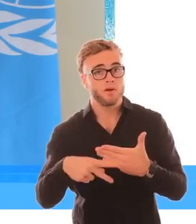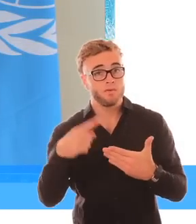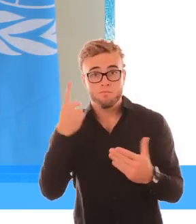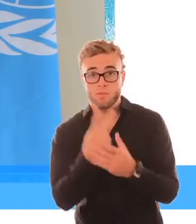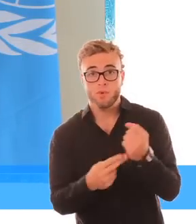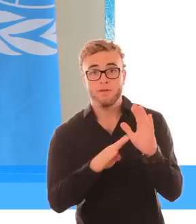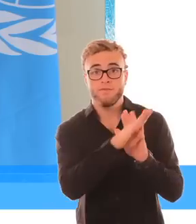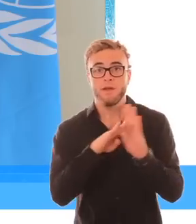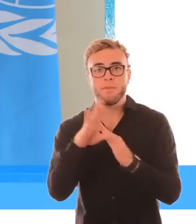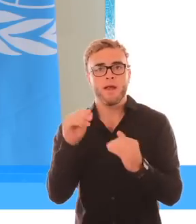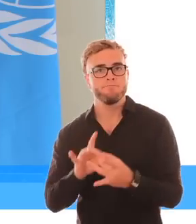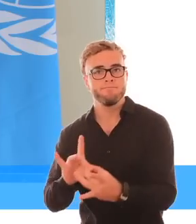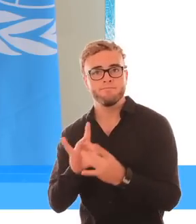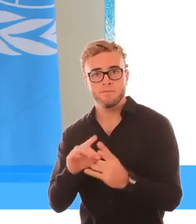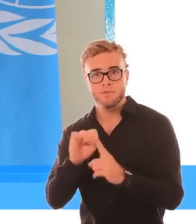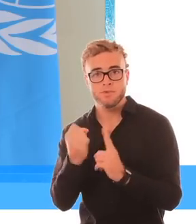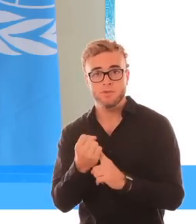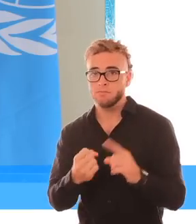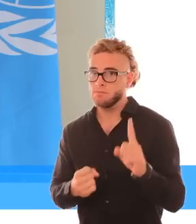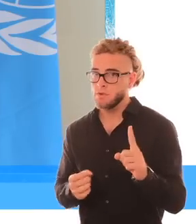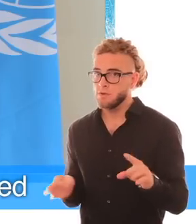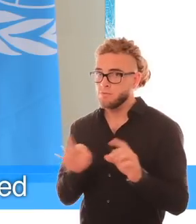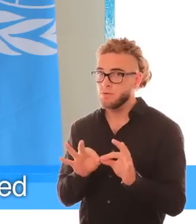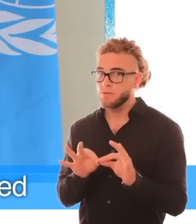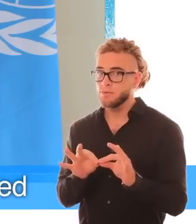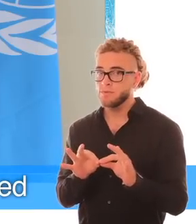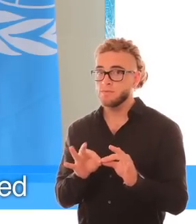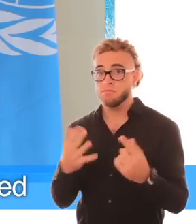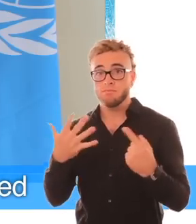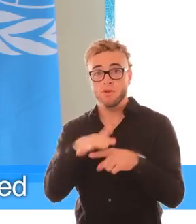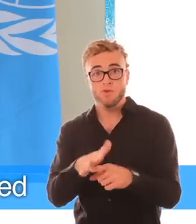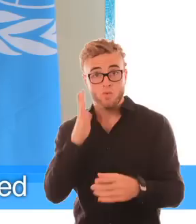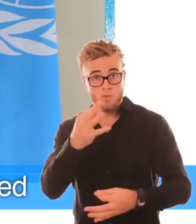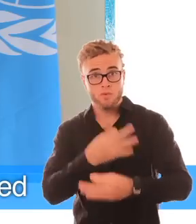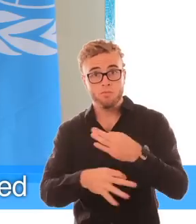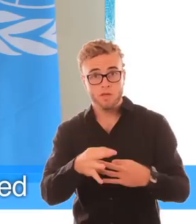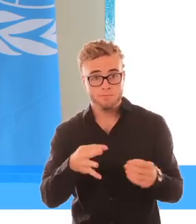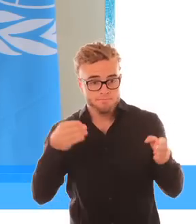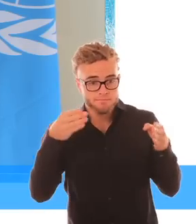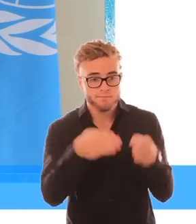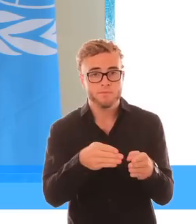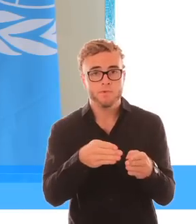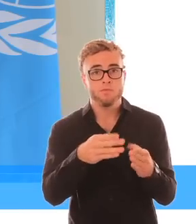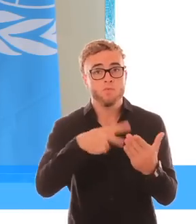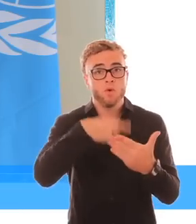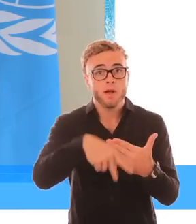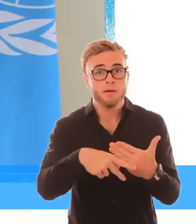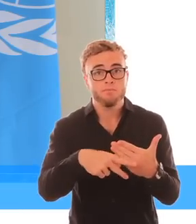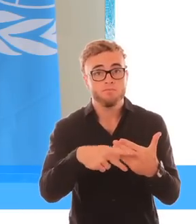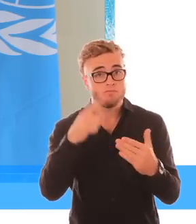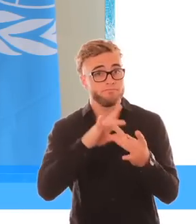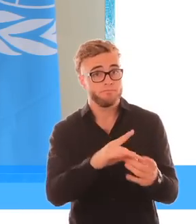in development and humanitarian situations. But note, mainstreaming does not replace the need for targeted,